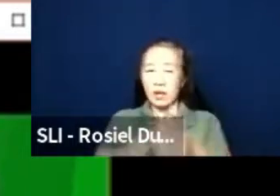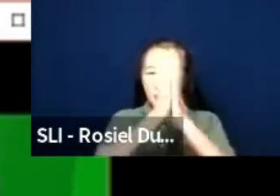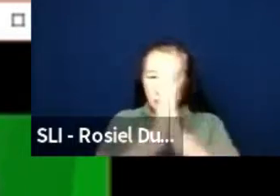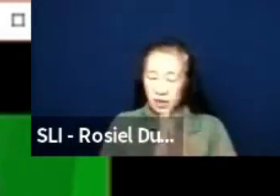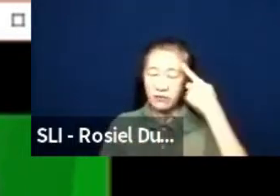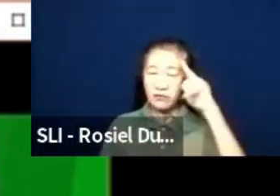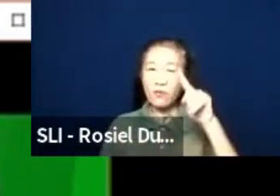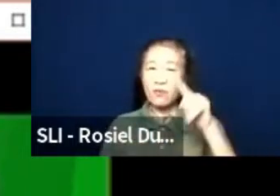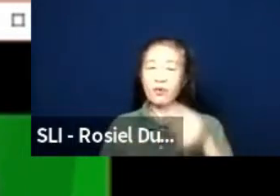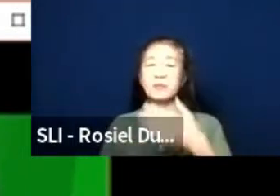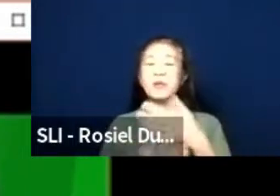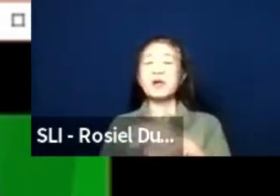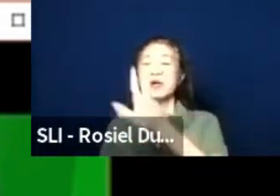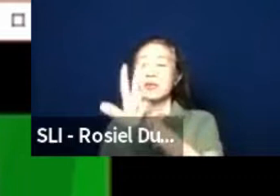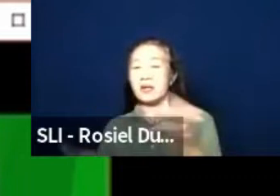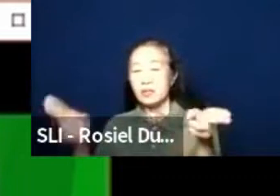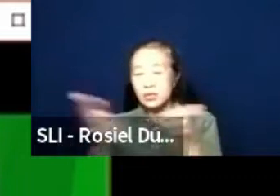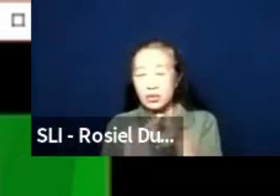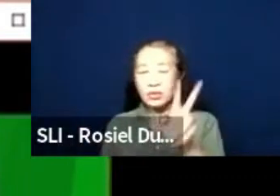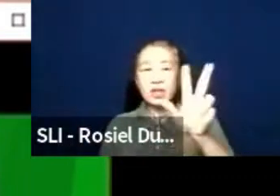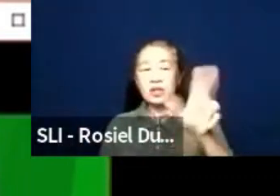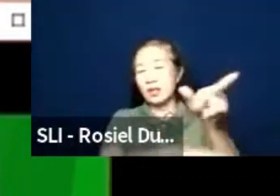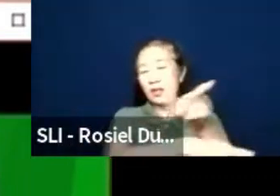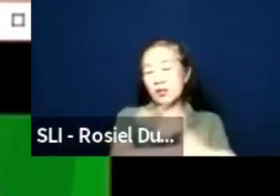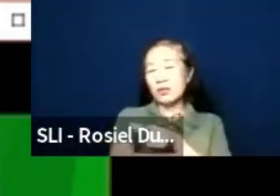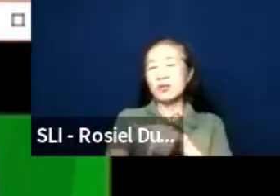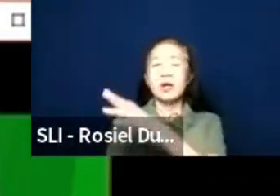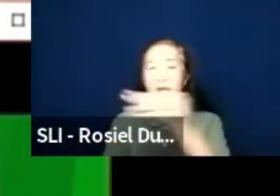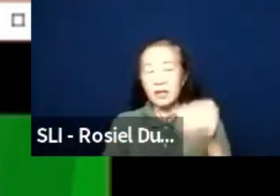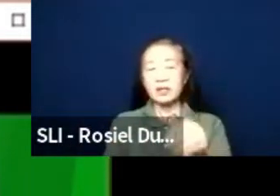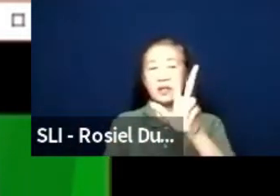SOS, 3 short, 3 long, and 3 short.